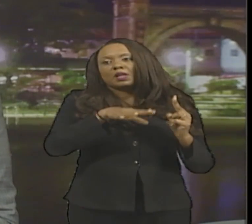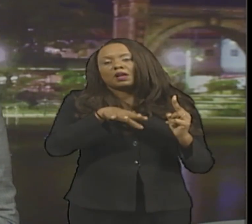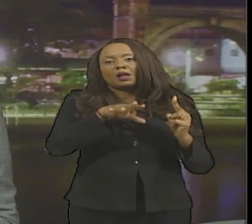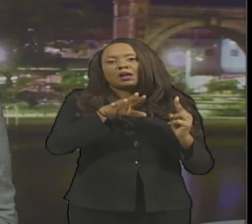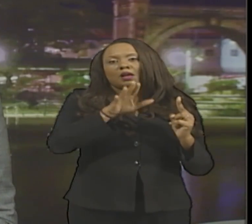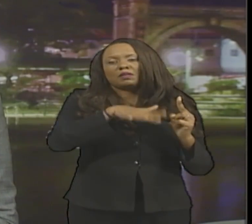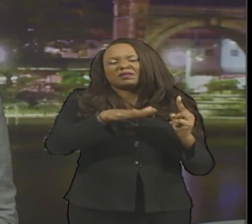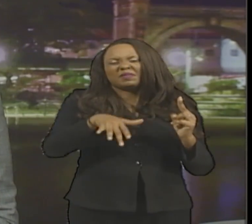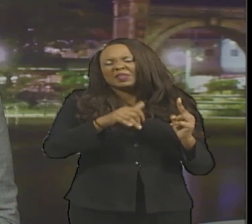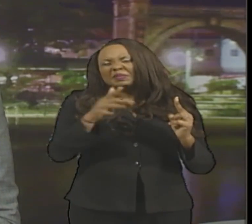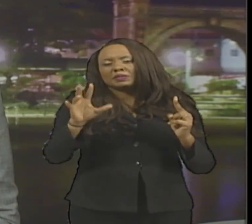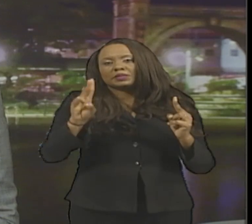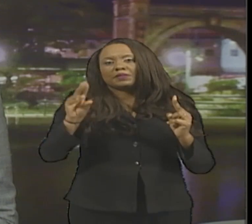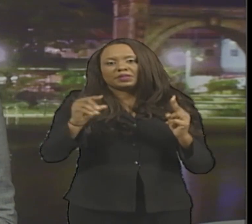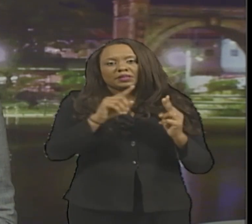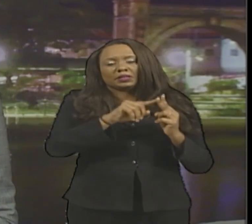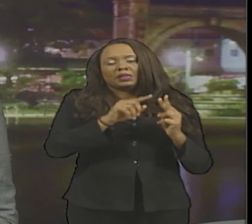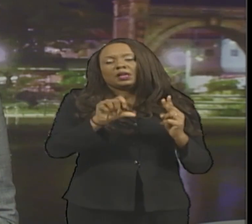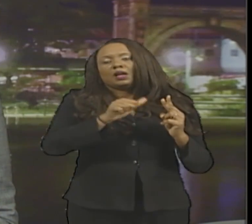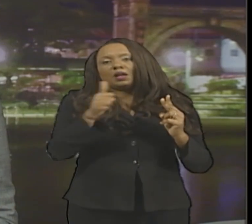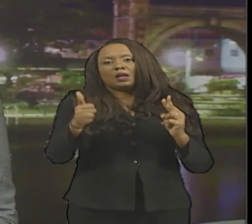Crime Stoppers at